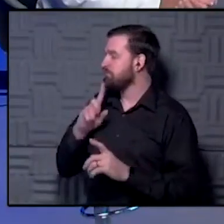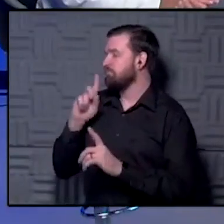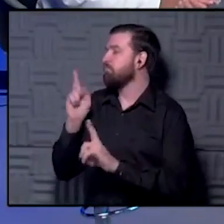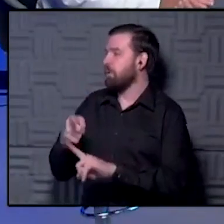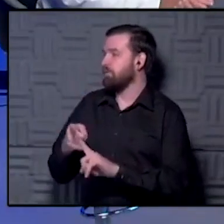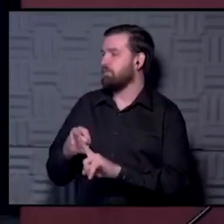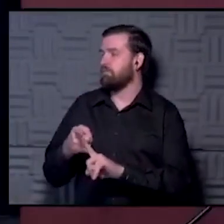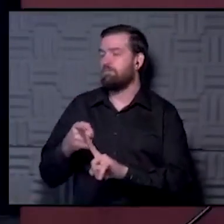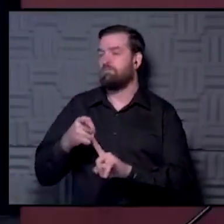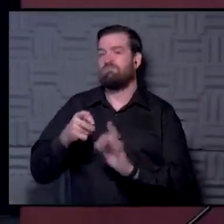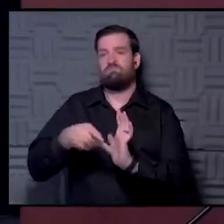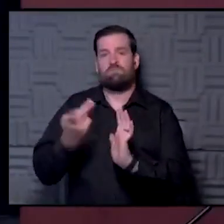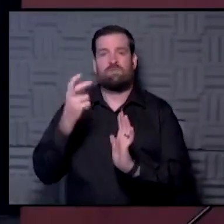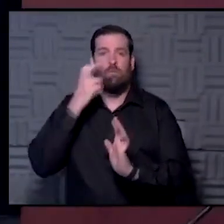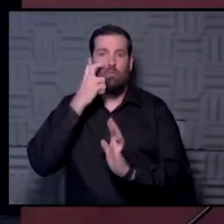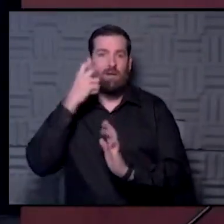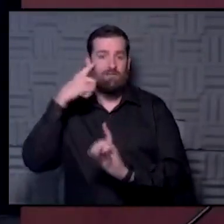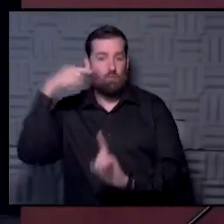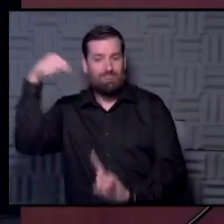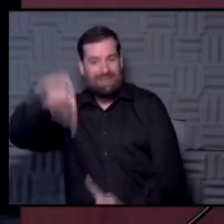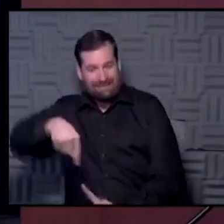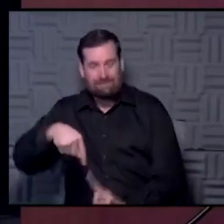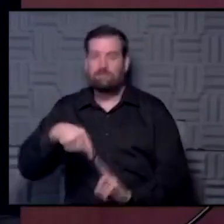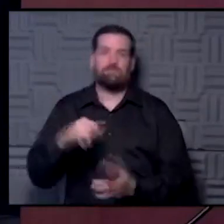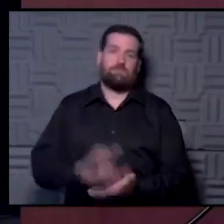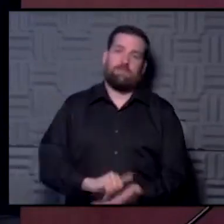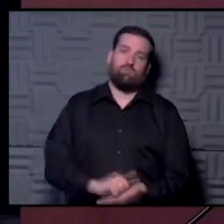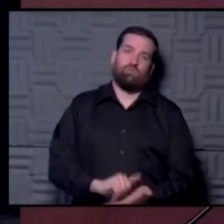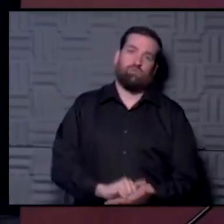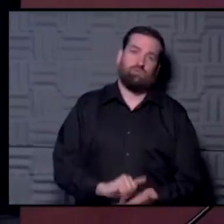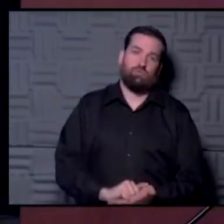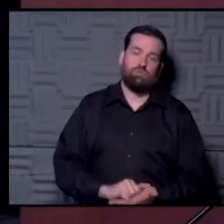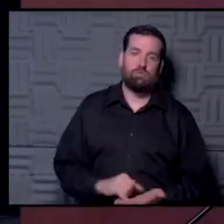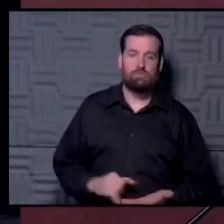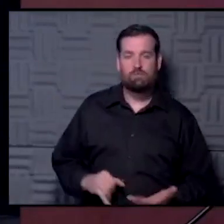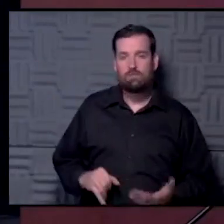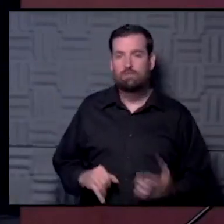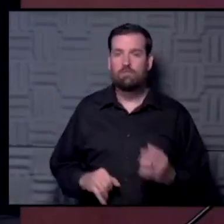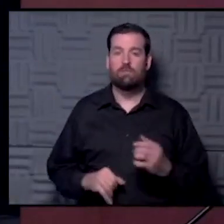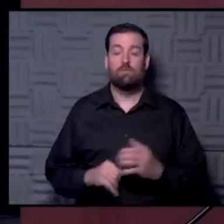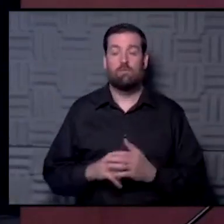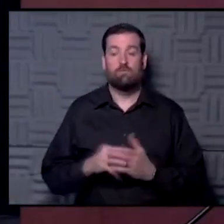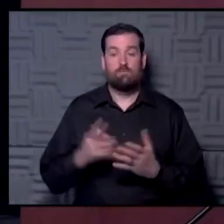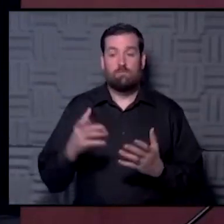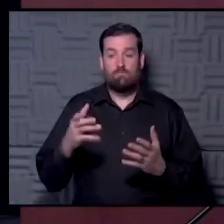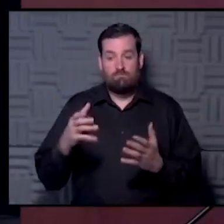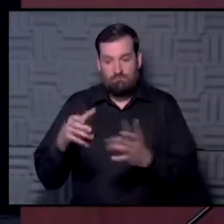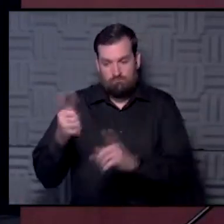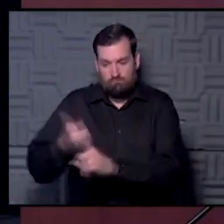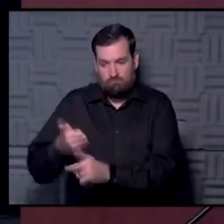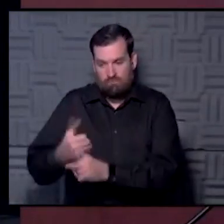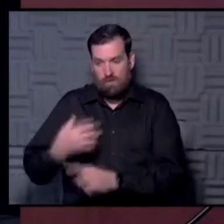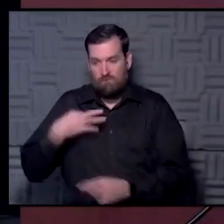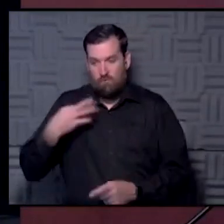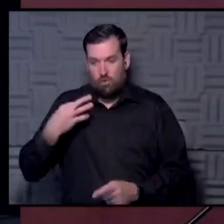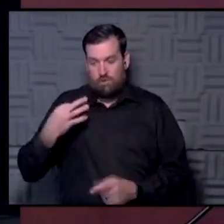it's impossible to do a double-blind study for this, right? If we said the study volunteer, the subject, the person that was wearing a mask or not